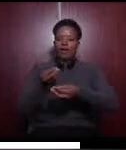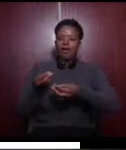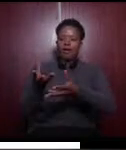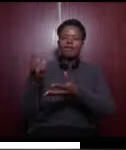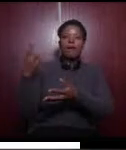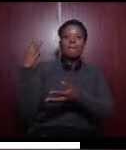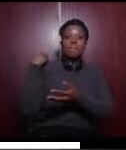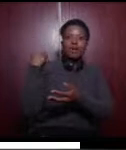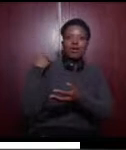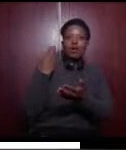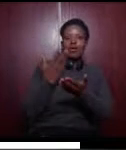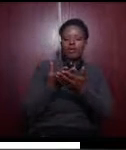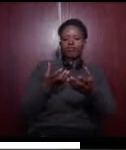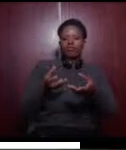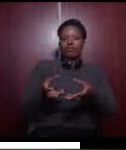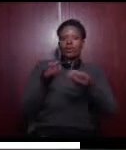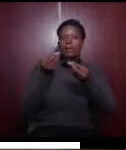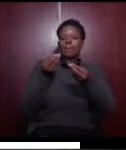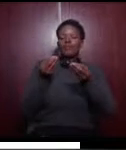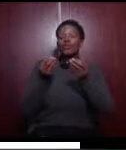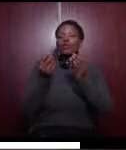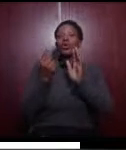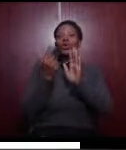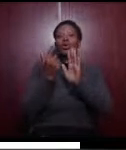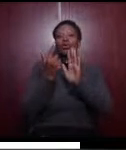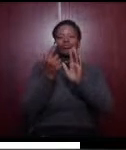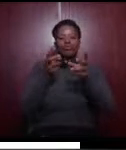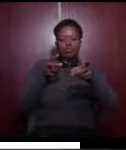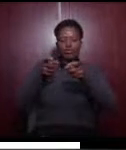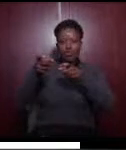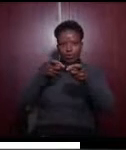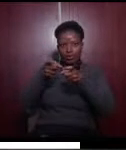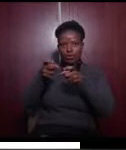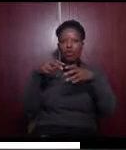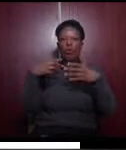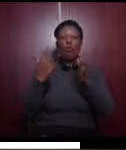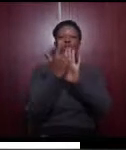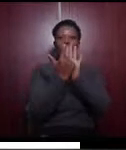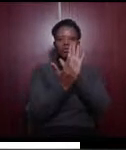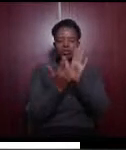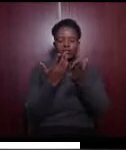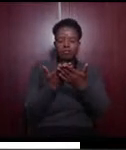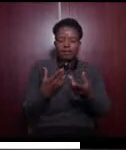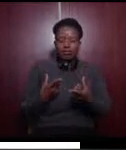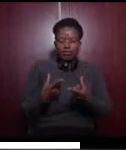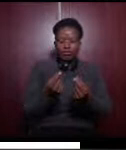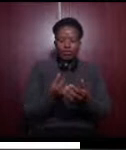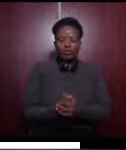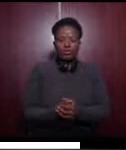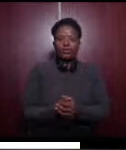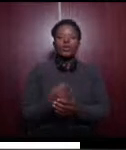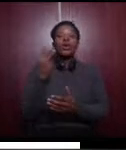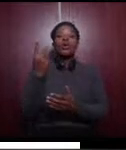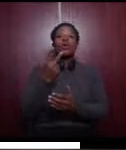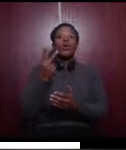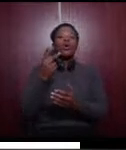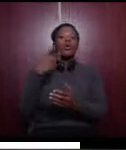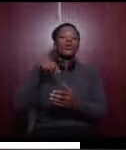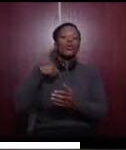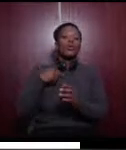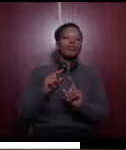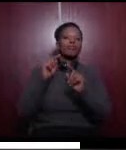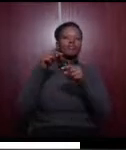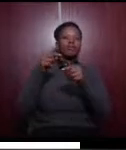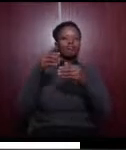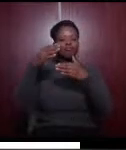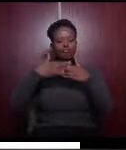regulations in the current legislation, in the current act as it stands. So this is moving forward. Then what is it